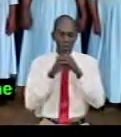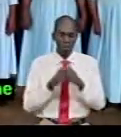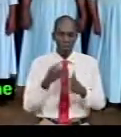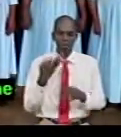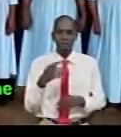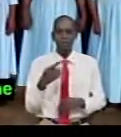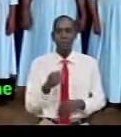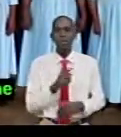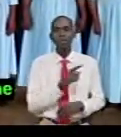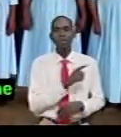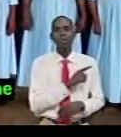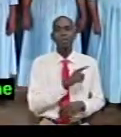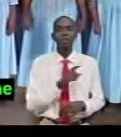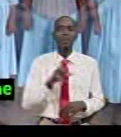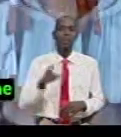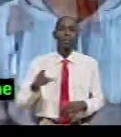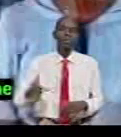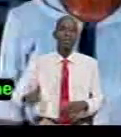time, worship of the